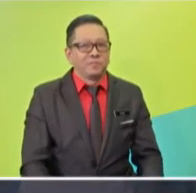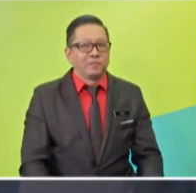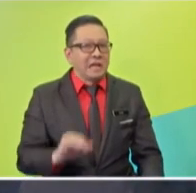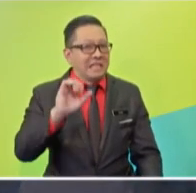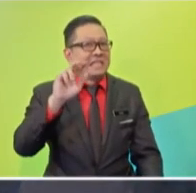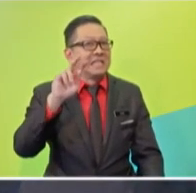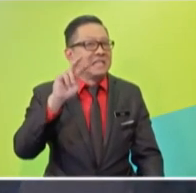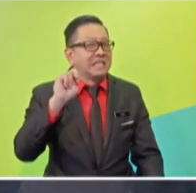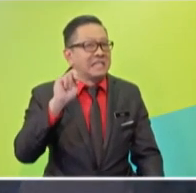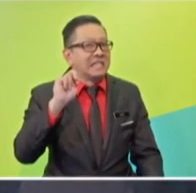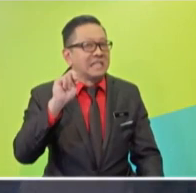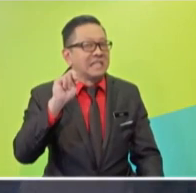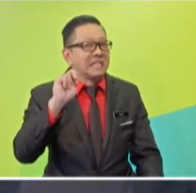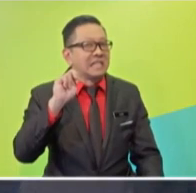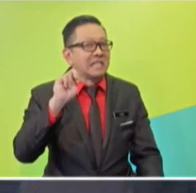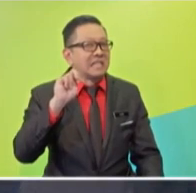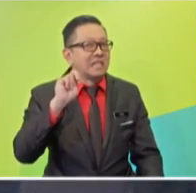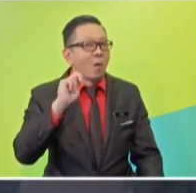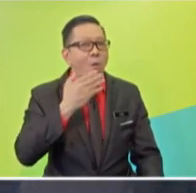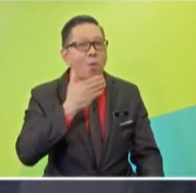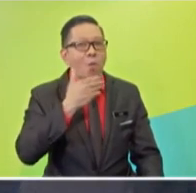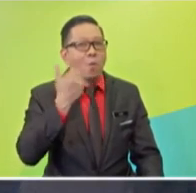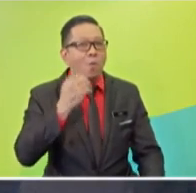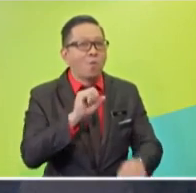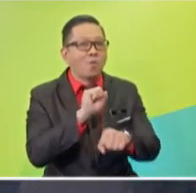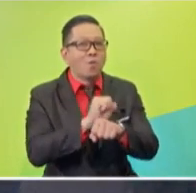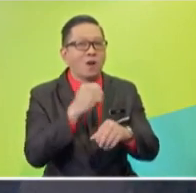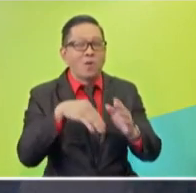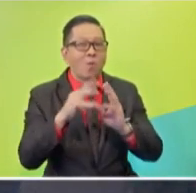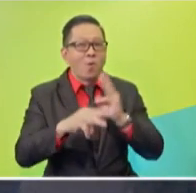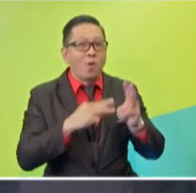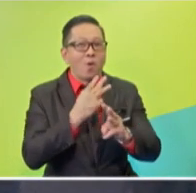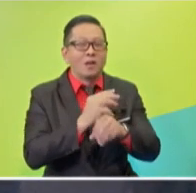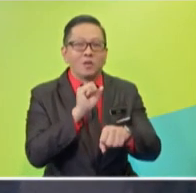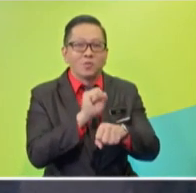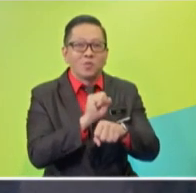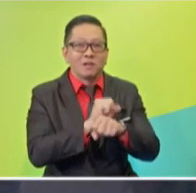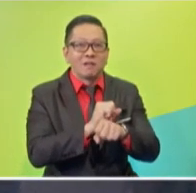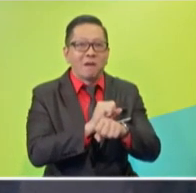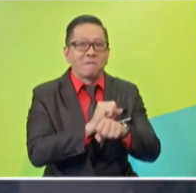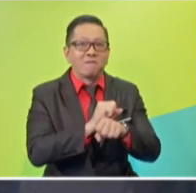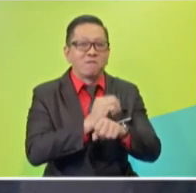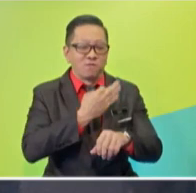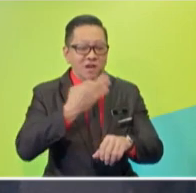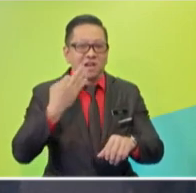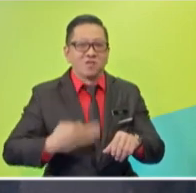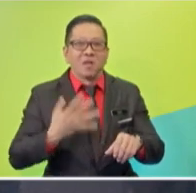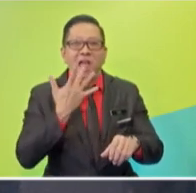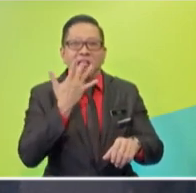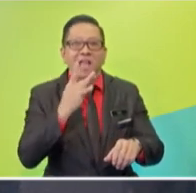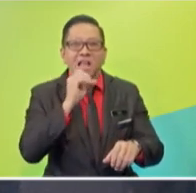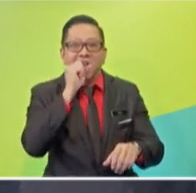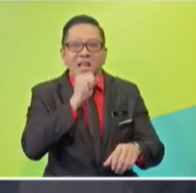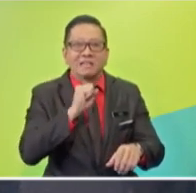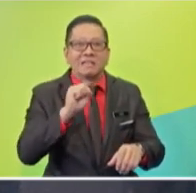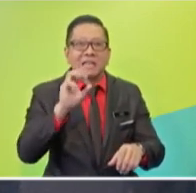Jin Hunt has the best job in the world. She works in a factory where she tastes 60